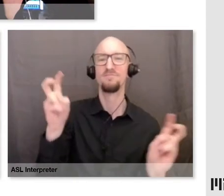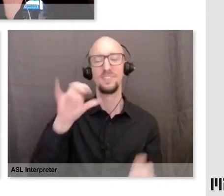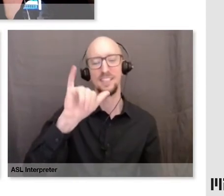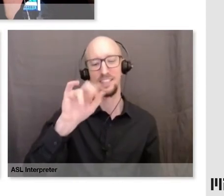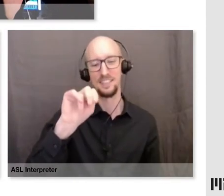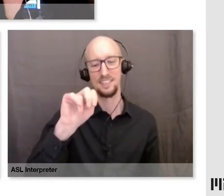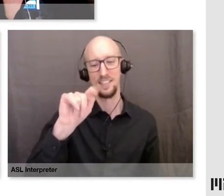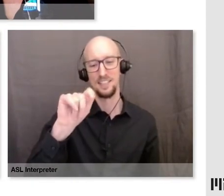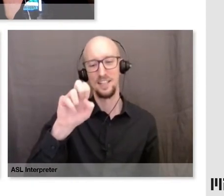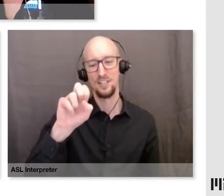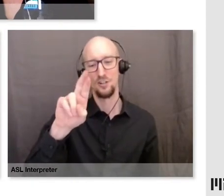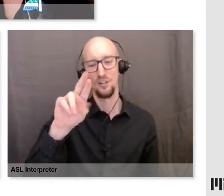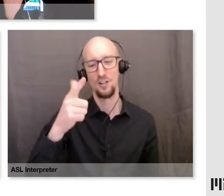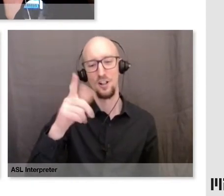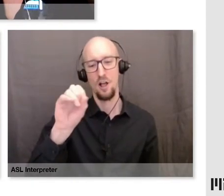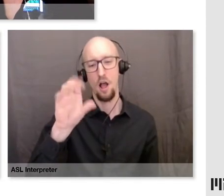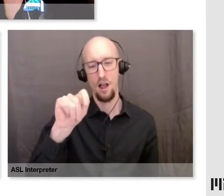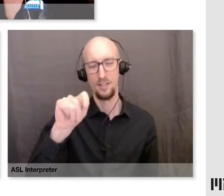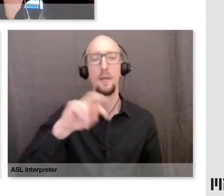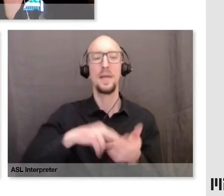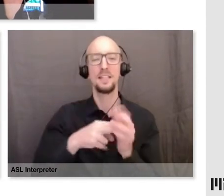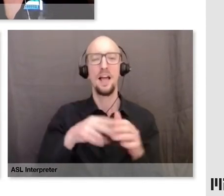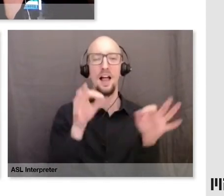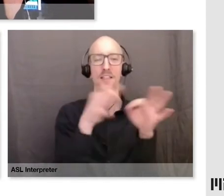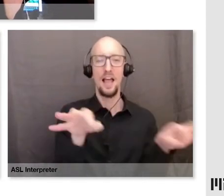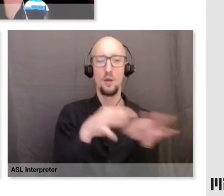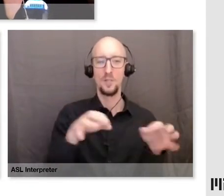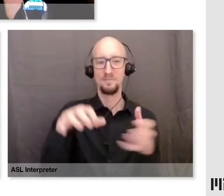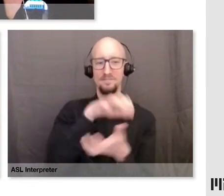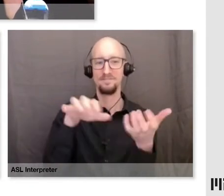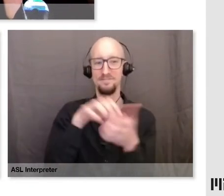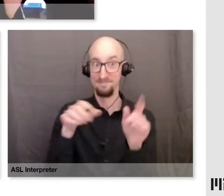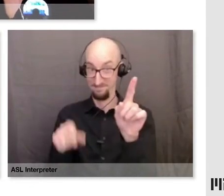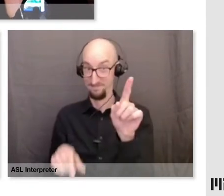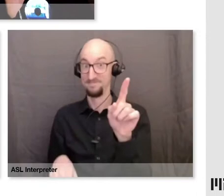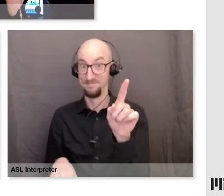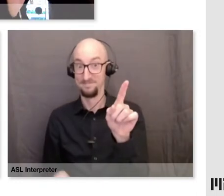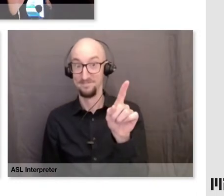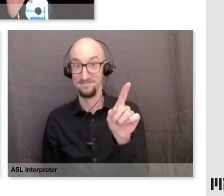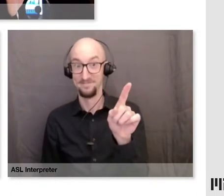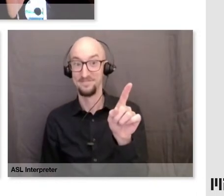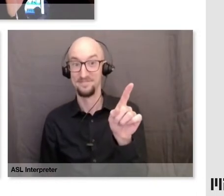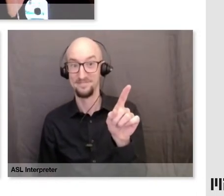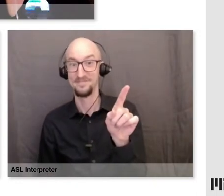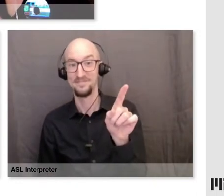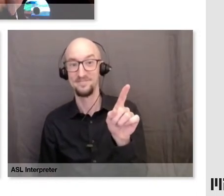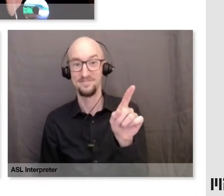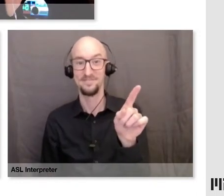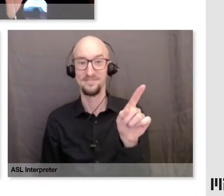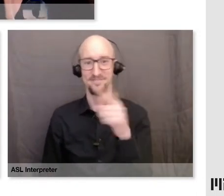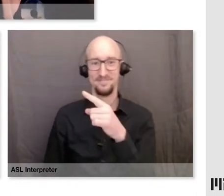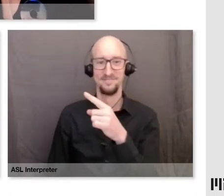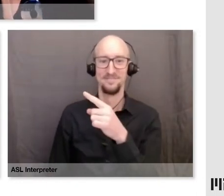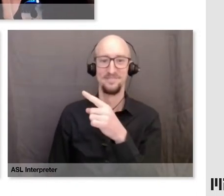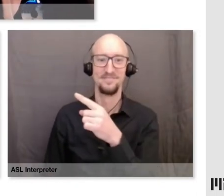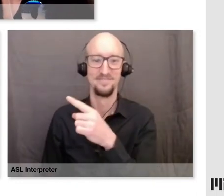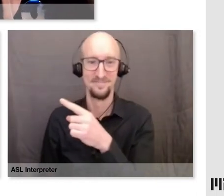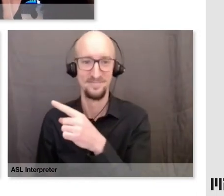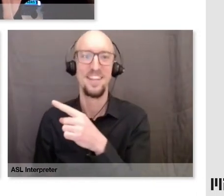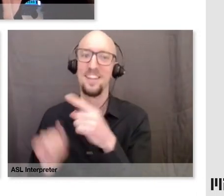of languages. An interglot. This is one of our key words, interglot.